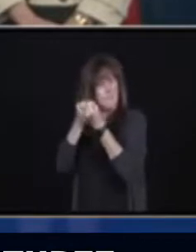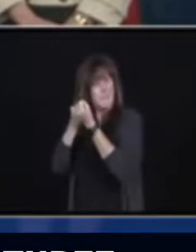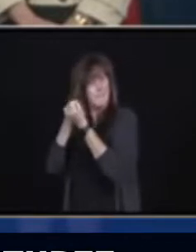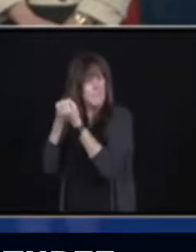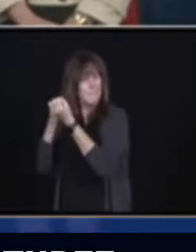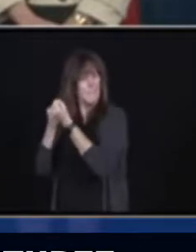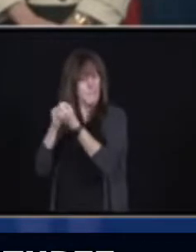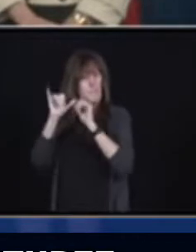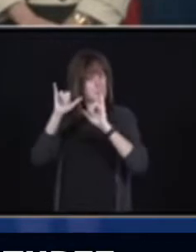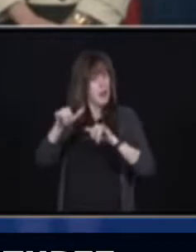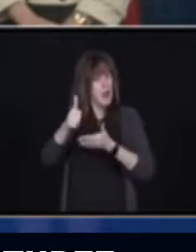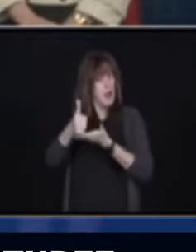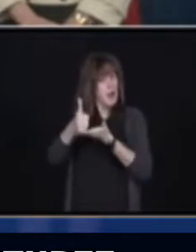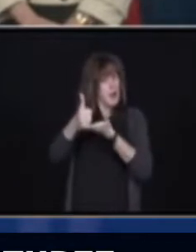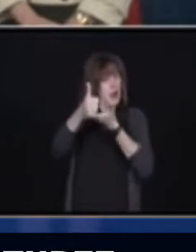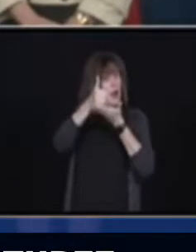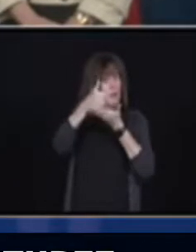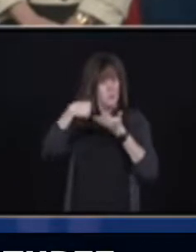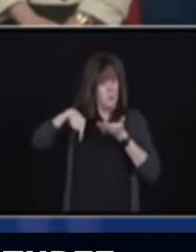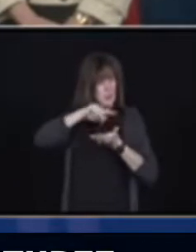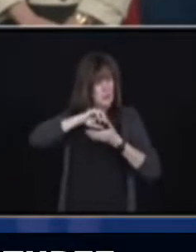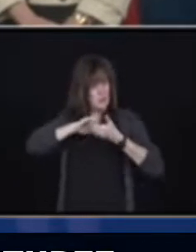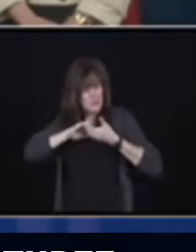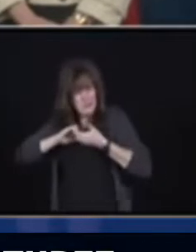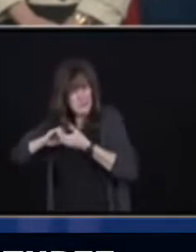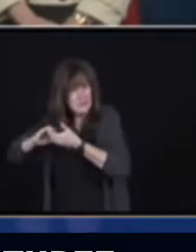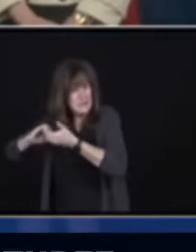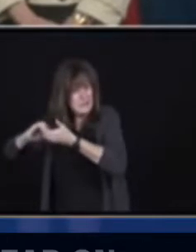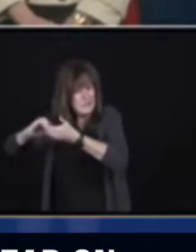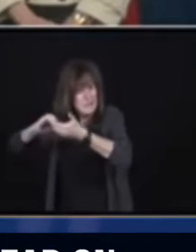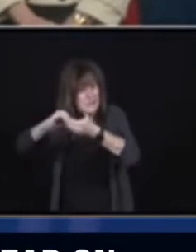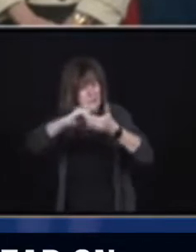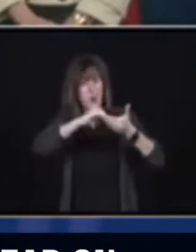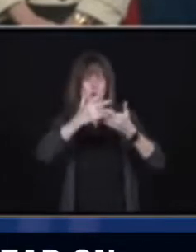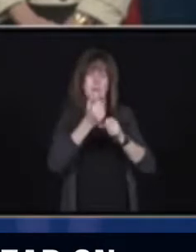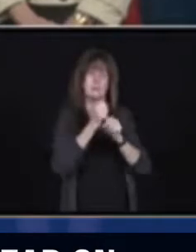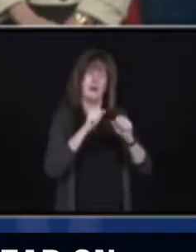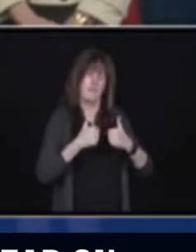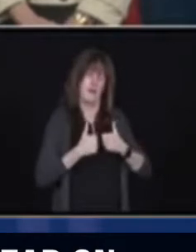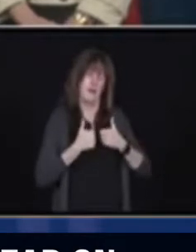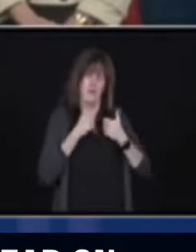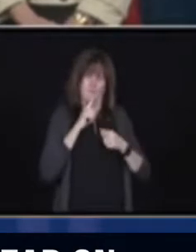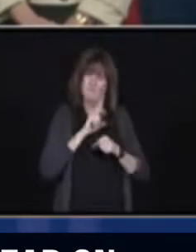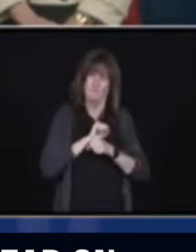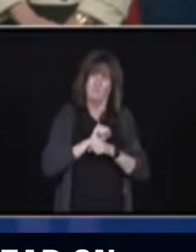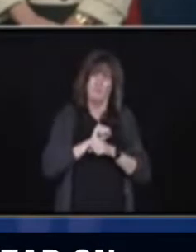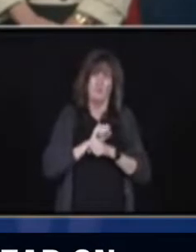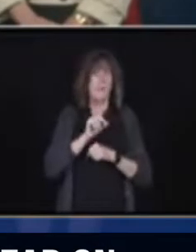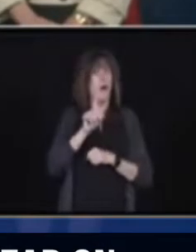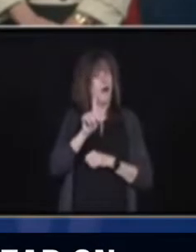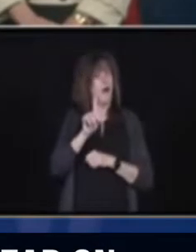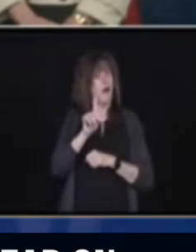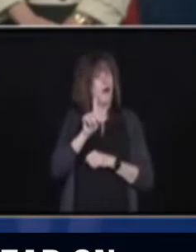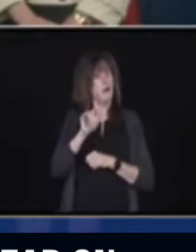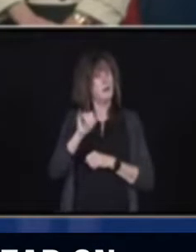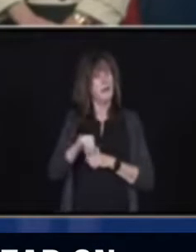to our collective efforts. We've saved lives, but this virus, it spreads like